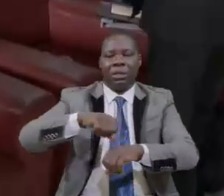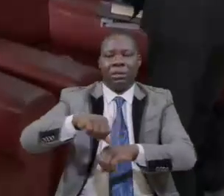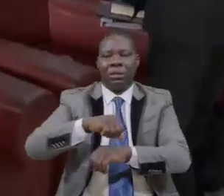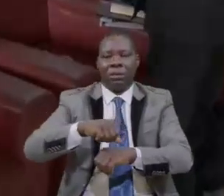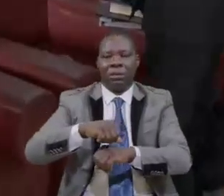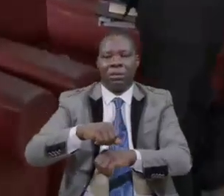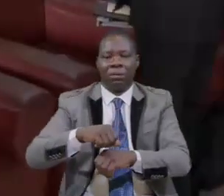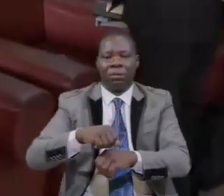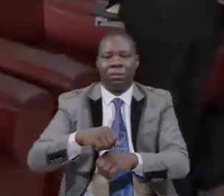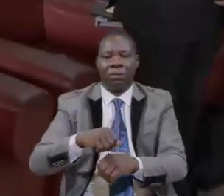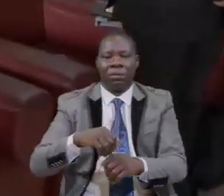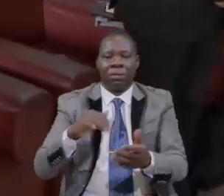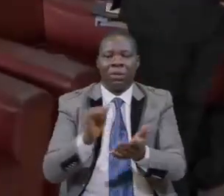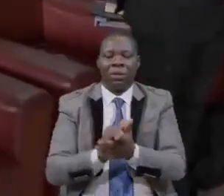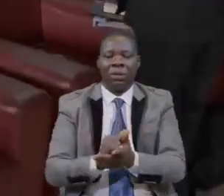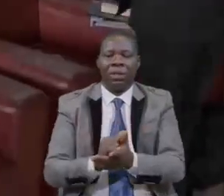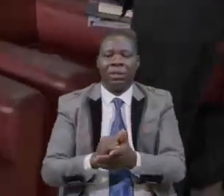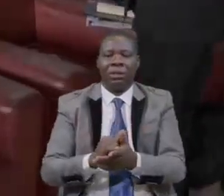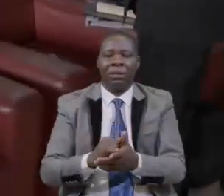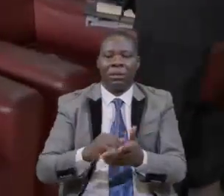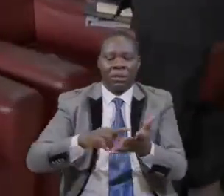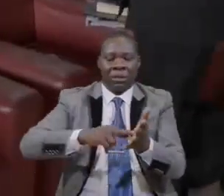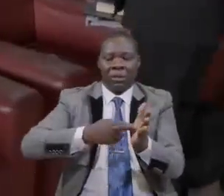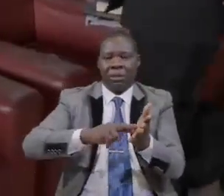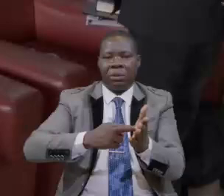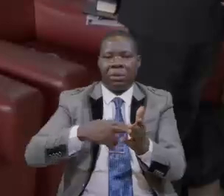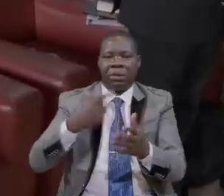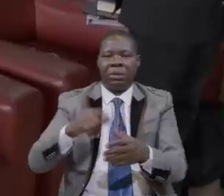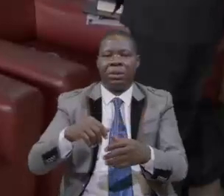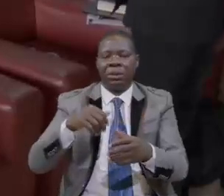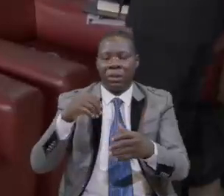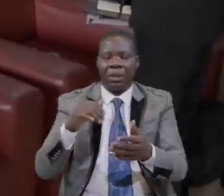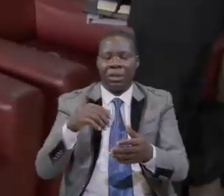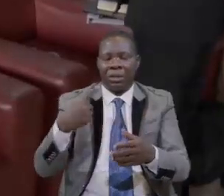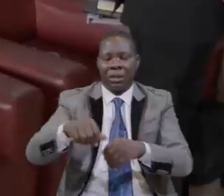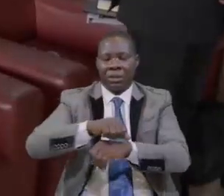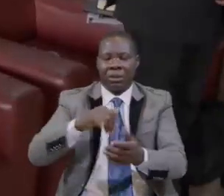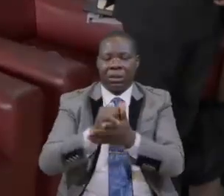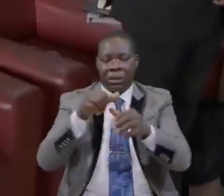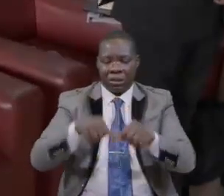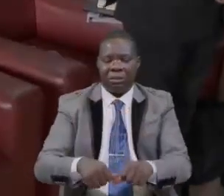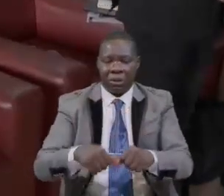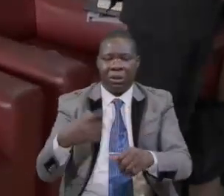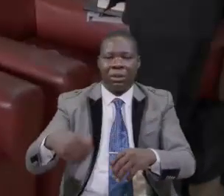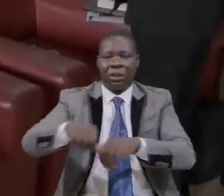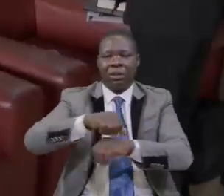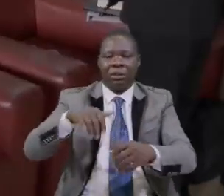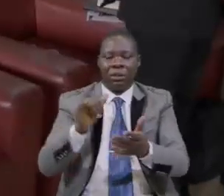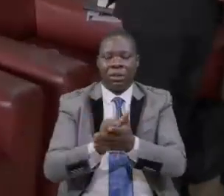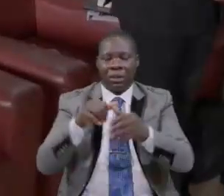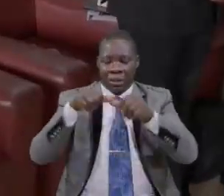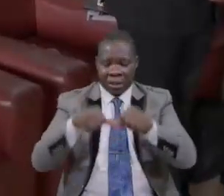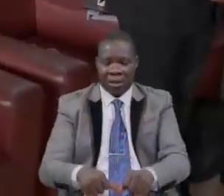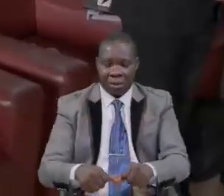that remains, the anointing that abides until